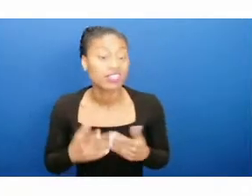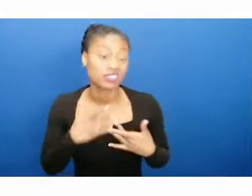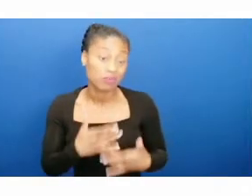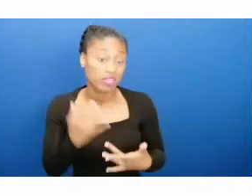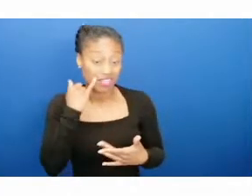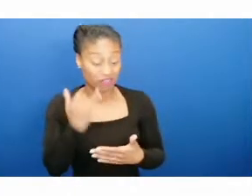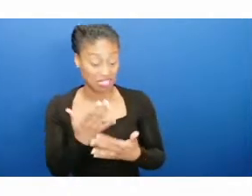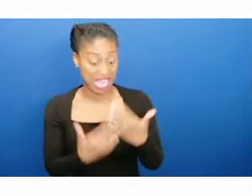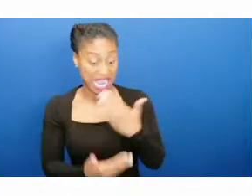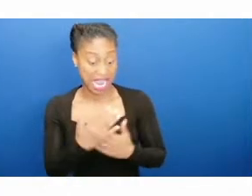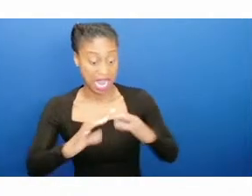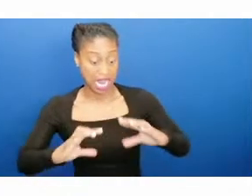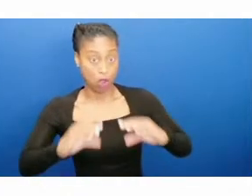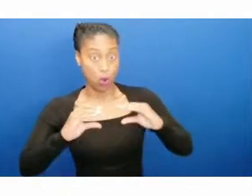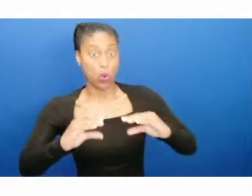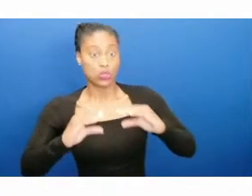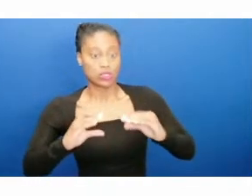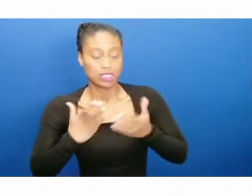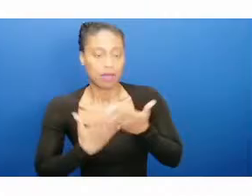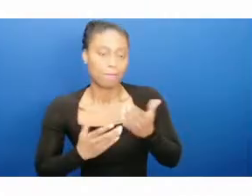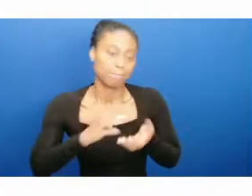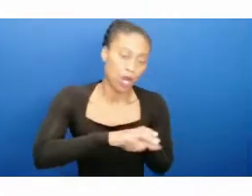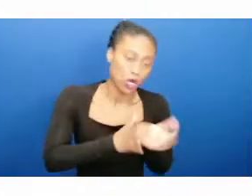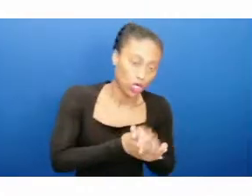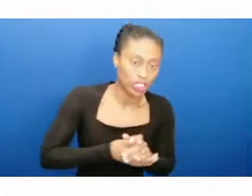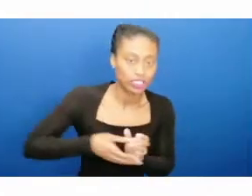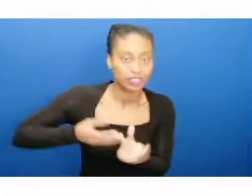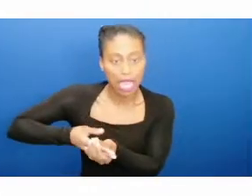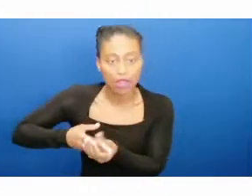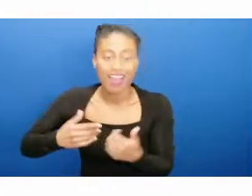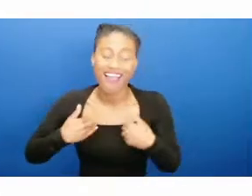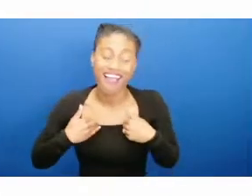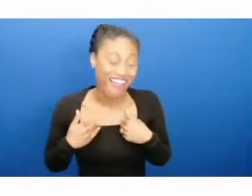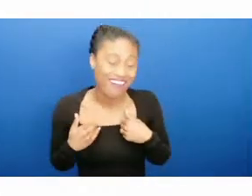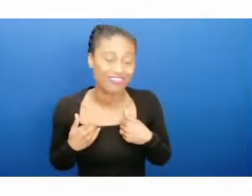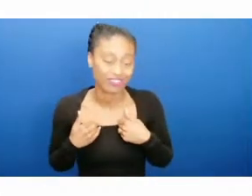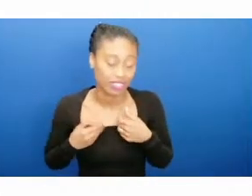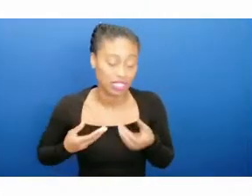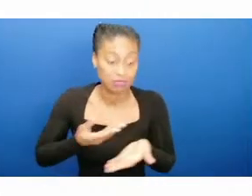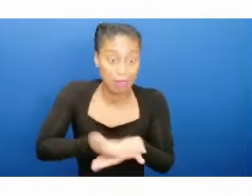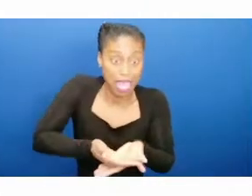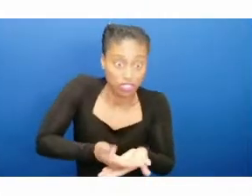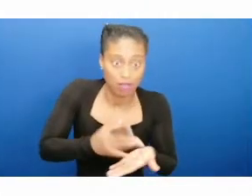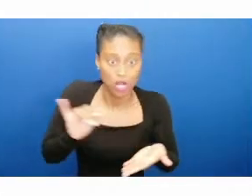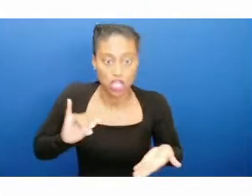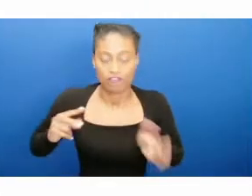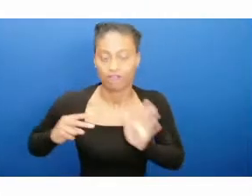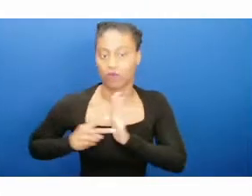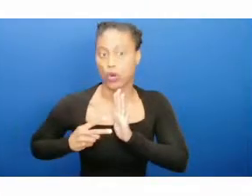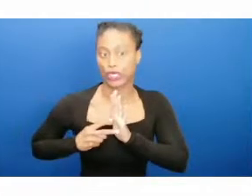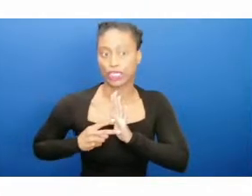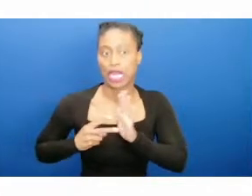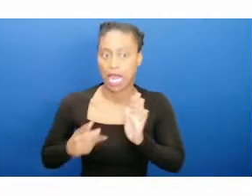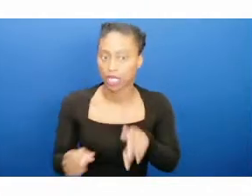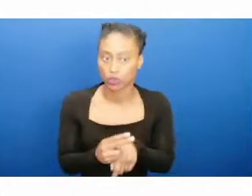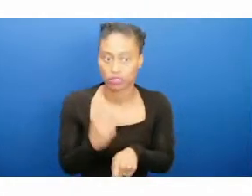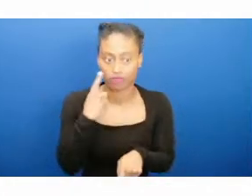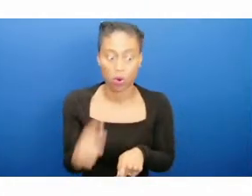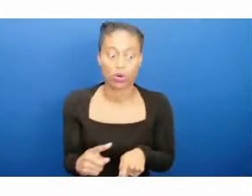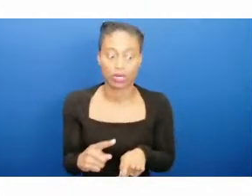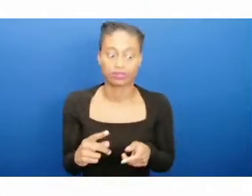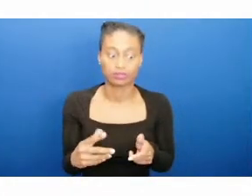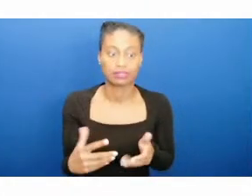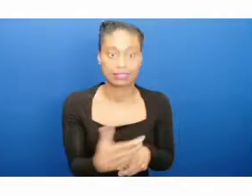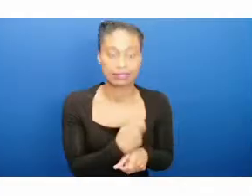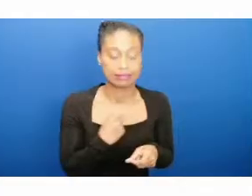or tacos, it starts off handheld, but I always have a fork on hand to get whatever I missed. And I usually